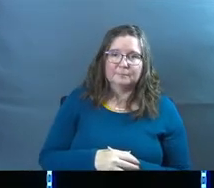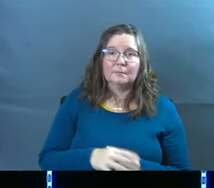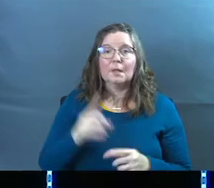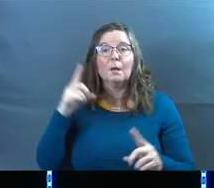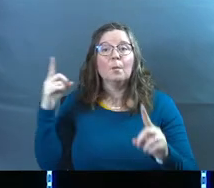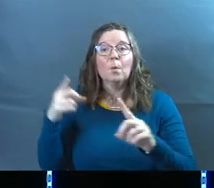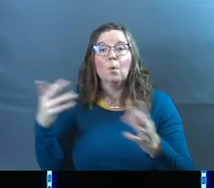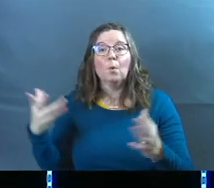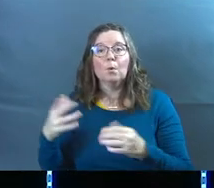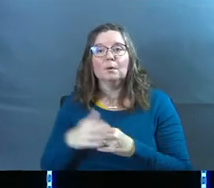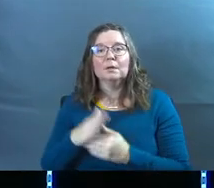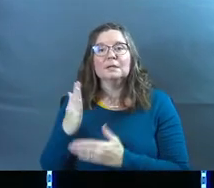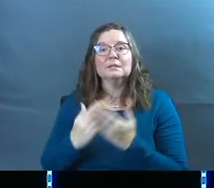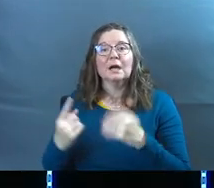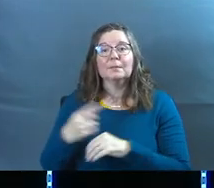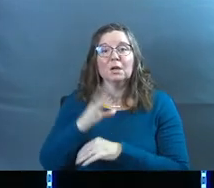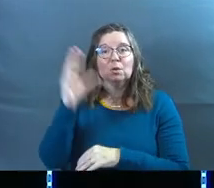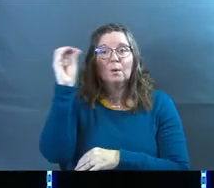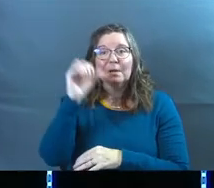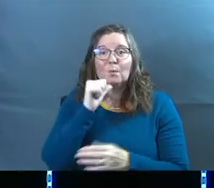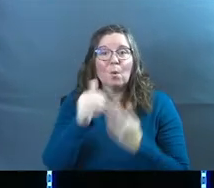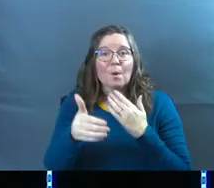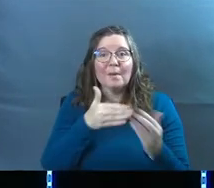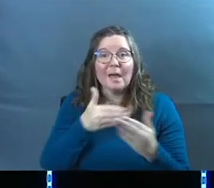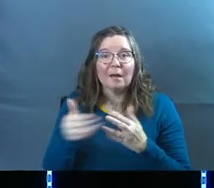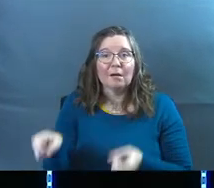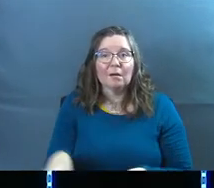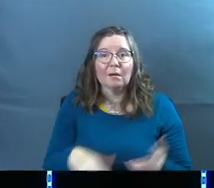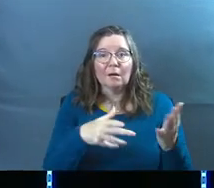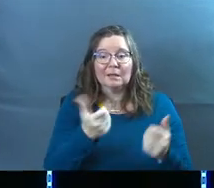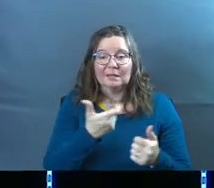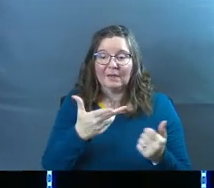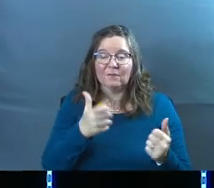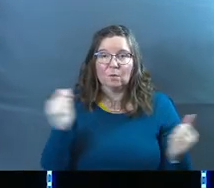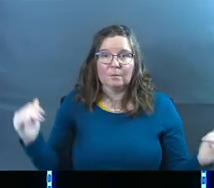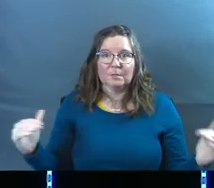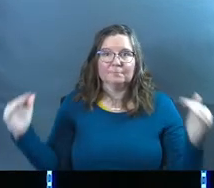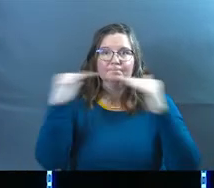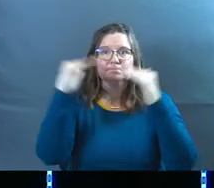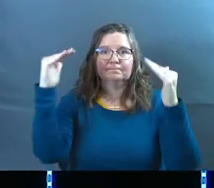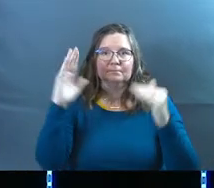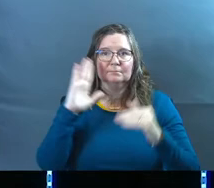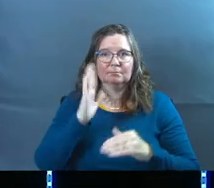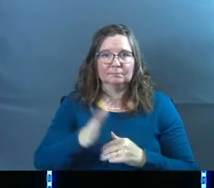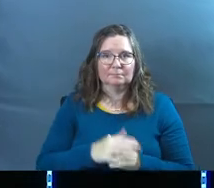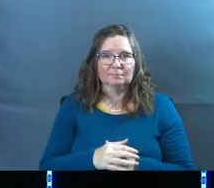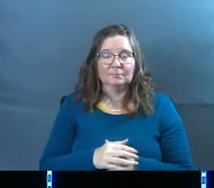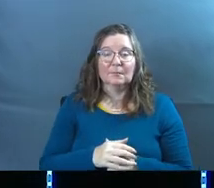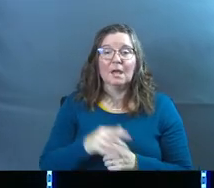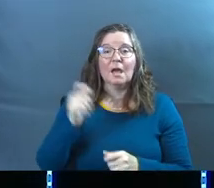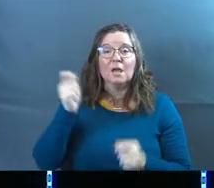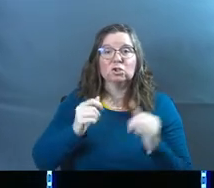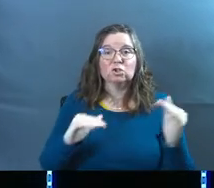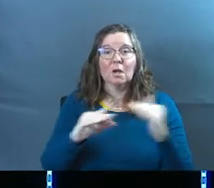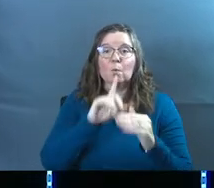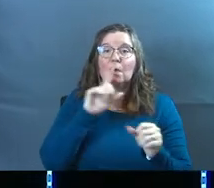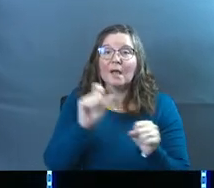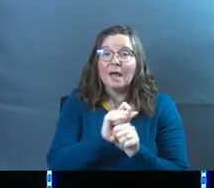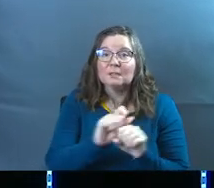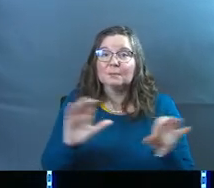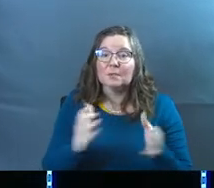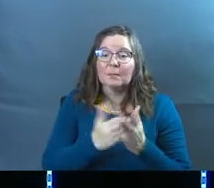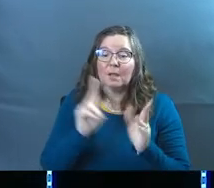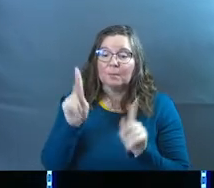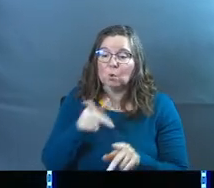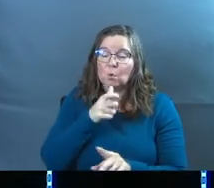The point is, someday your opinions won't matter because everything will be brought to light. And justice will actually be done